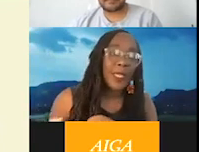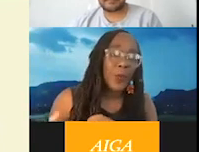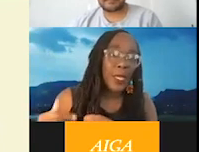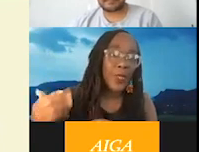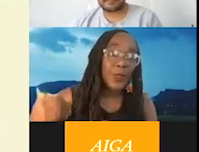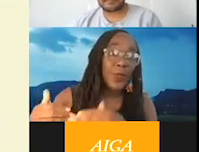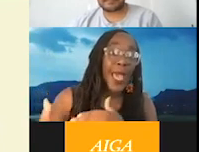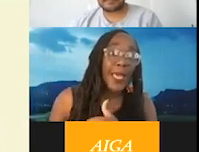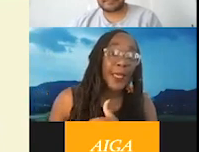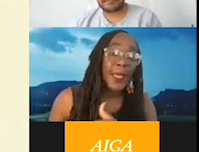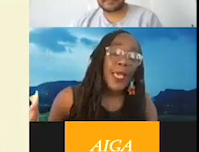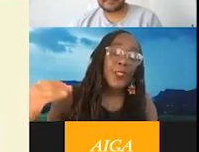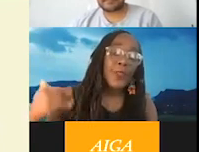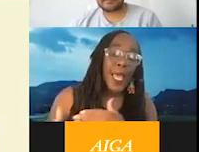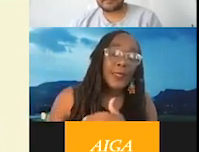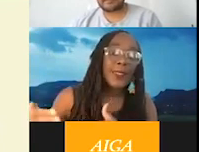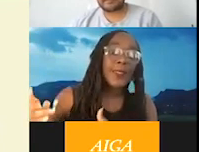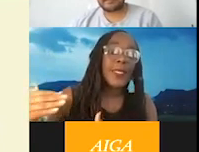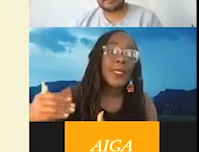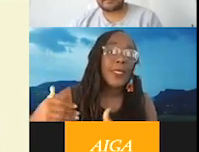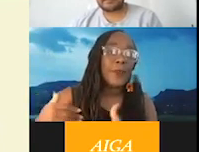learning that we had? And so